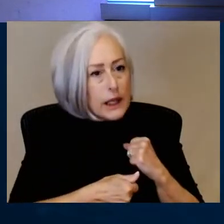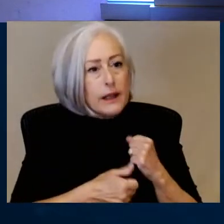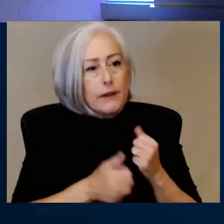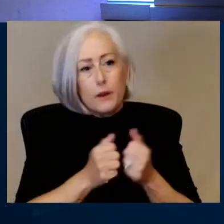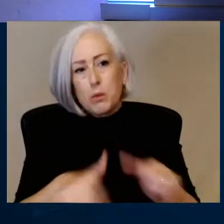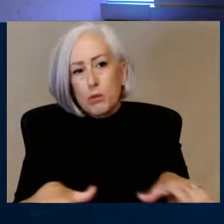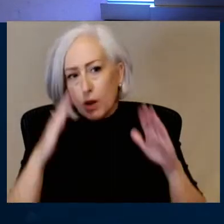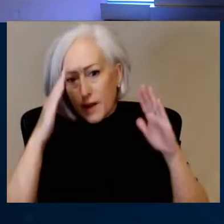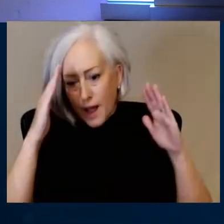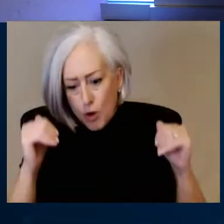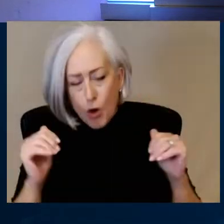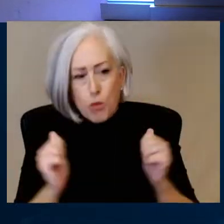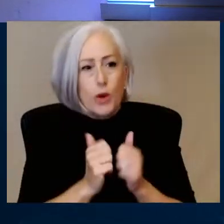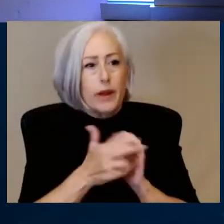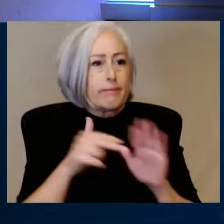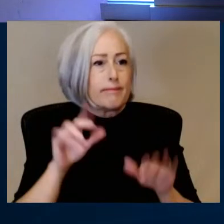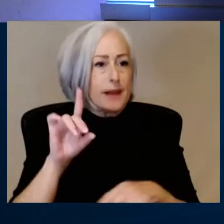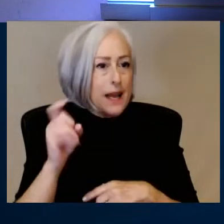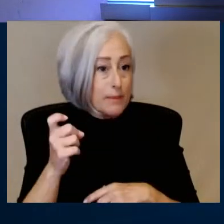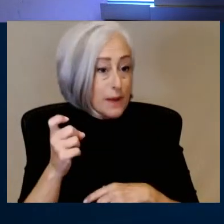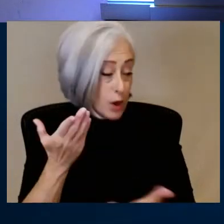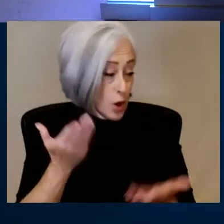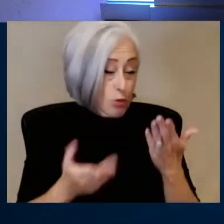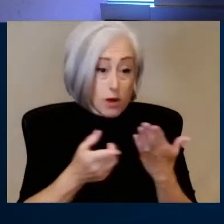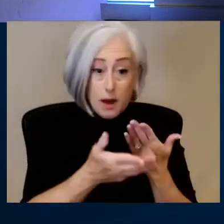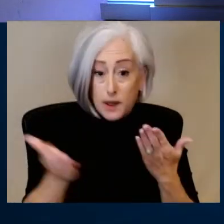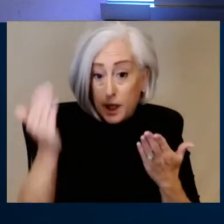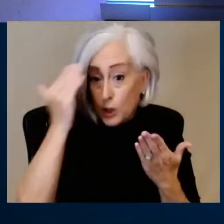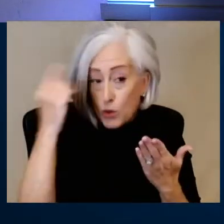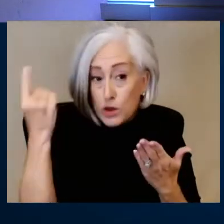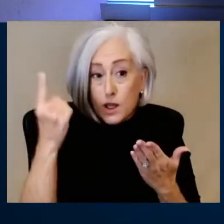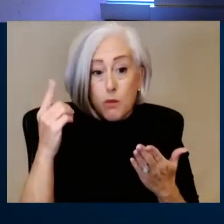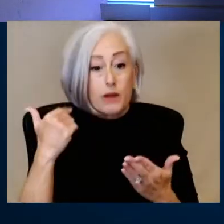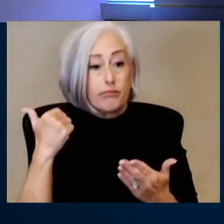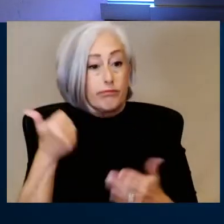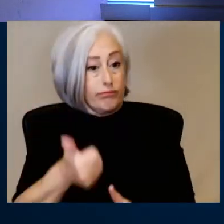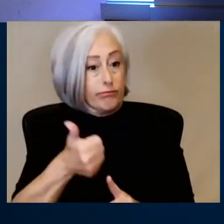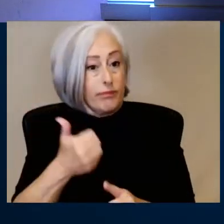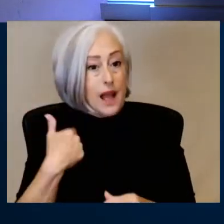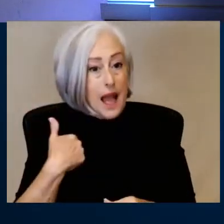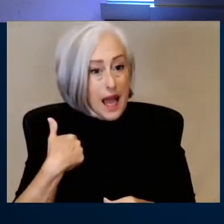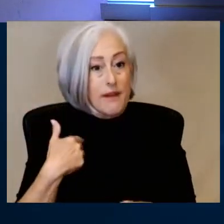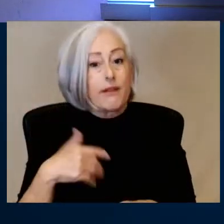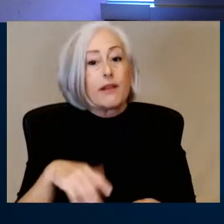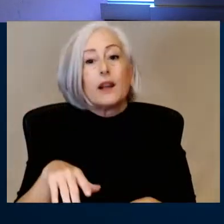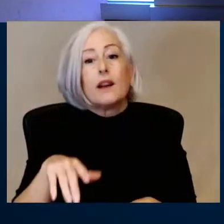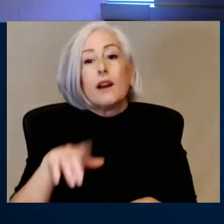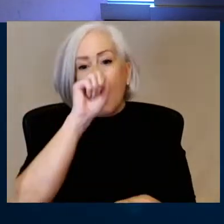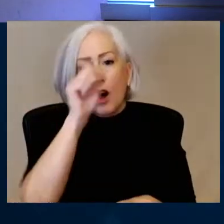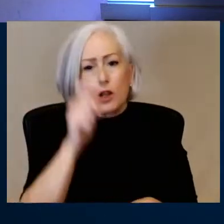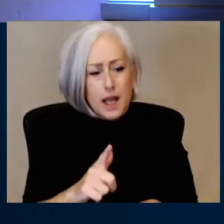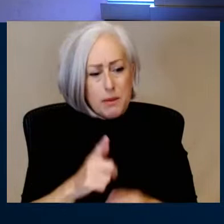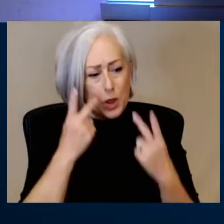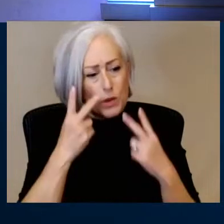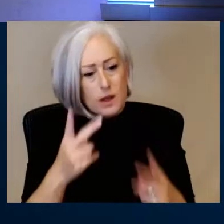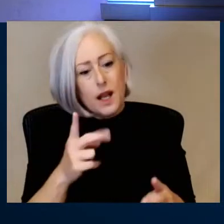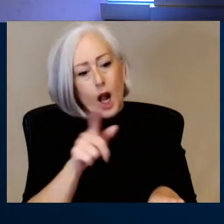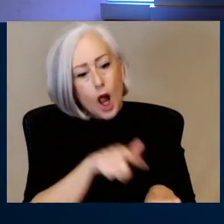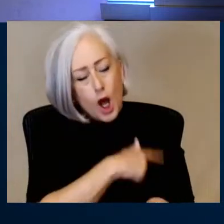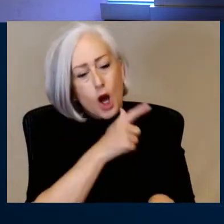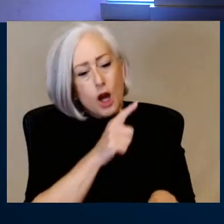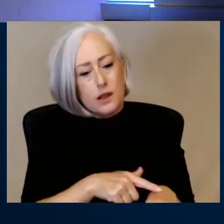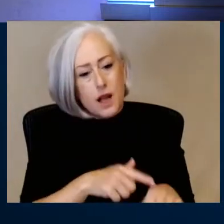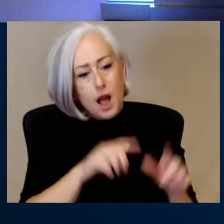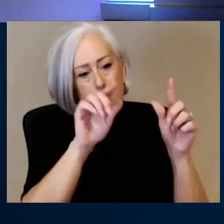all know people who have had Alzheimer's, and you watch that long goodbye. What do you do when families come in and they have